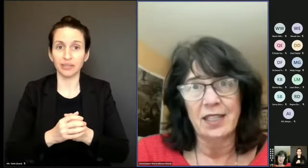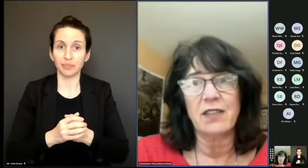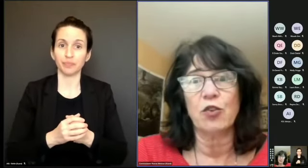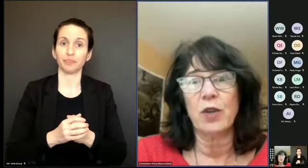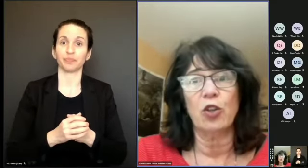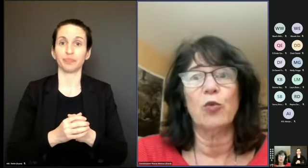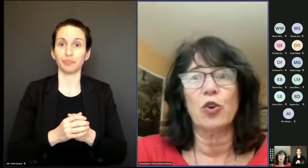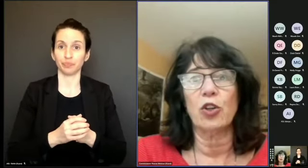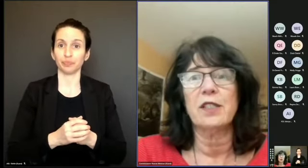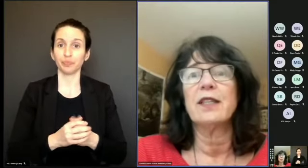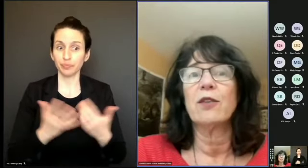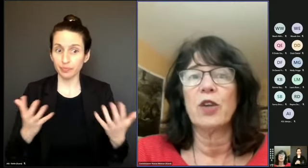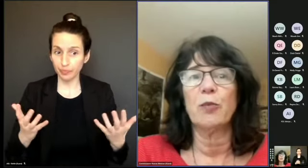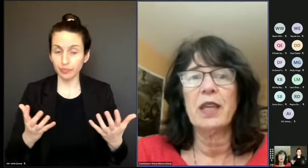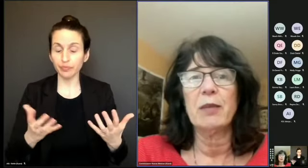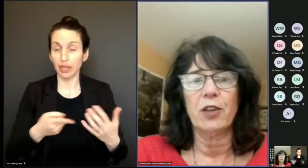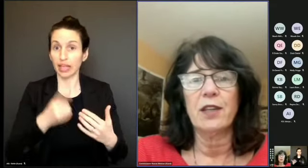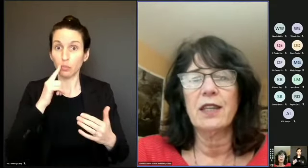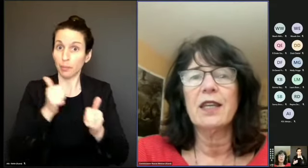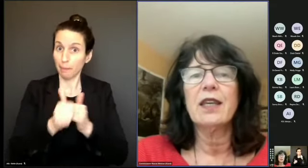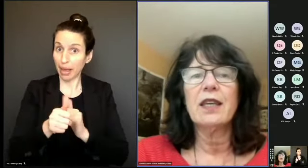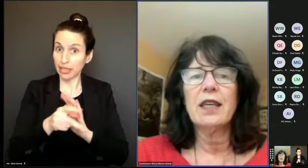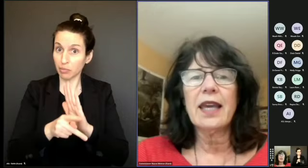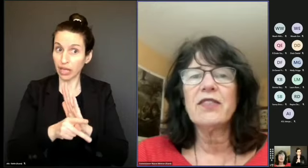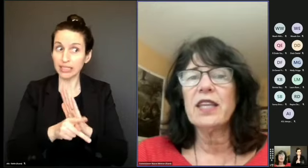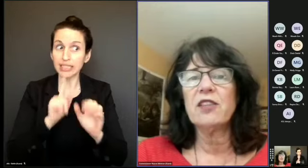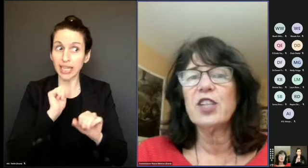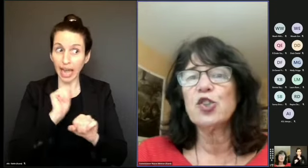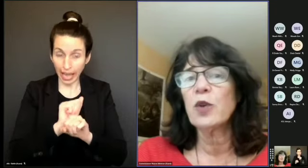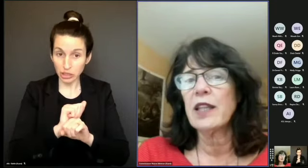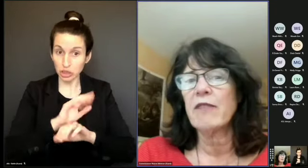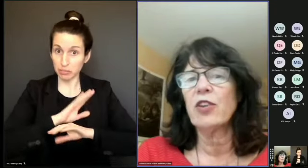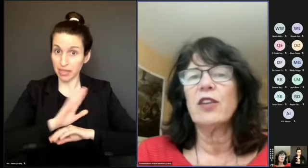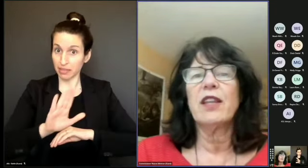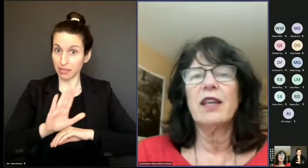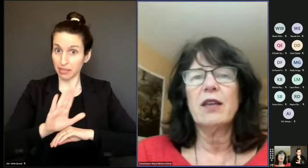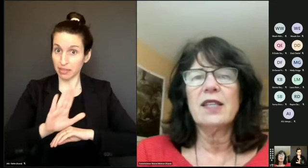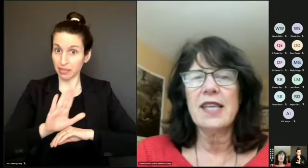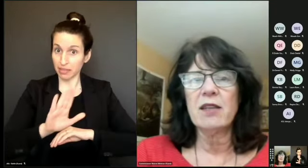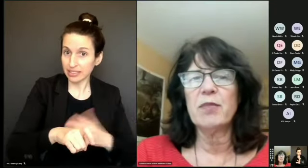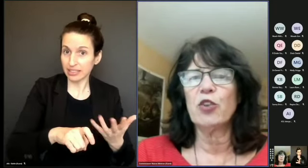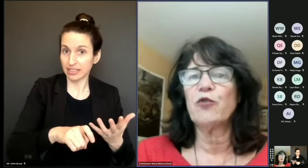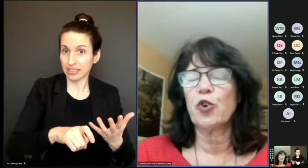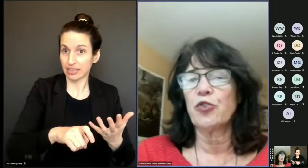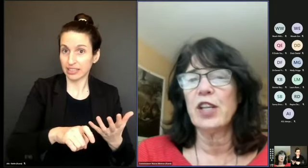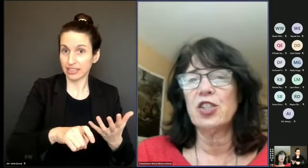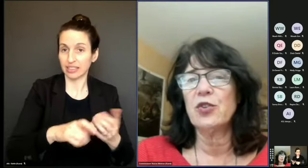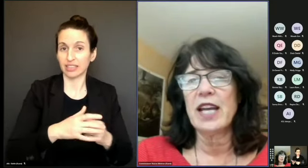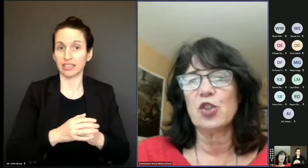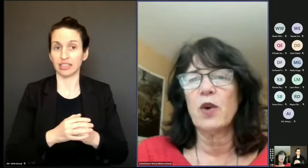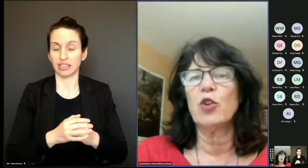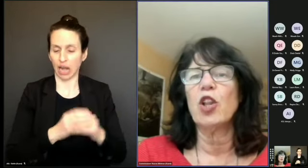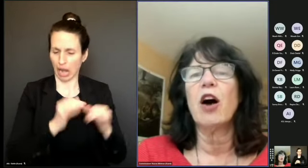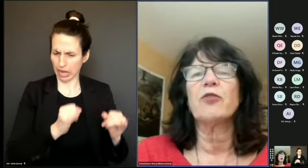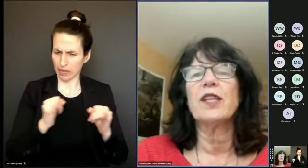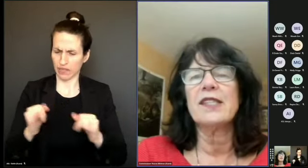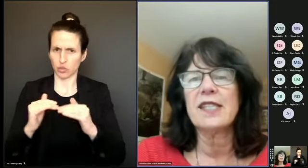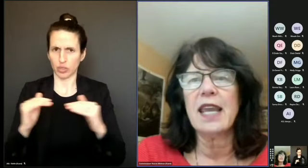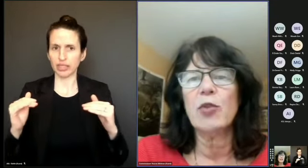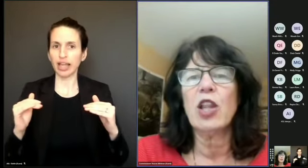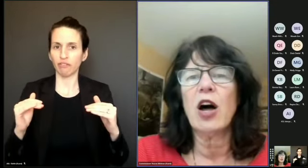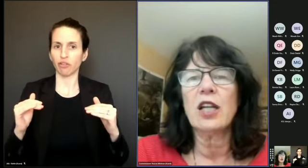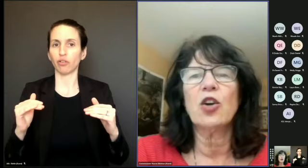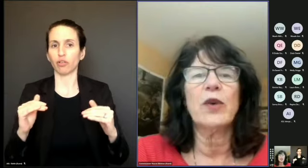meet the needs of the real world and real people. At the individual level, Senate Bill 432-1 will offer